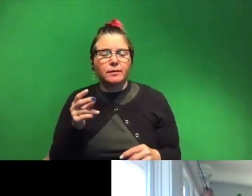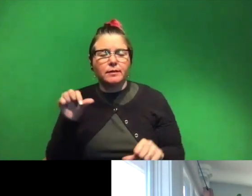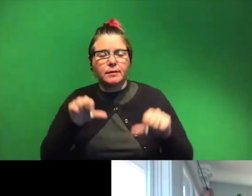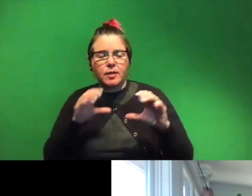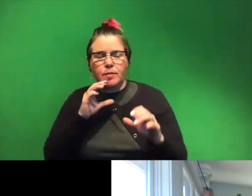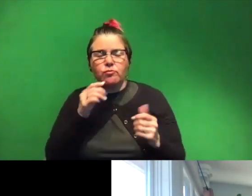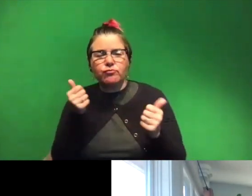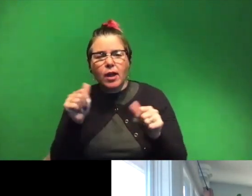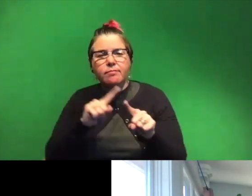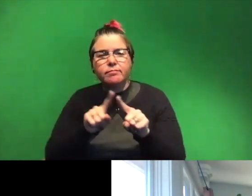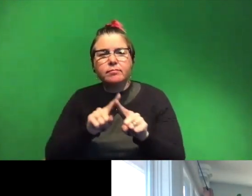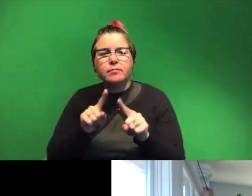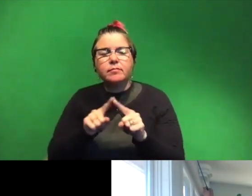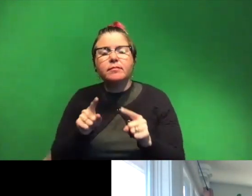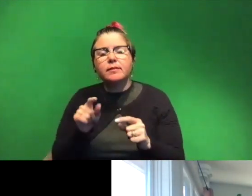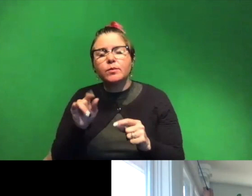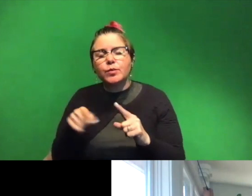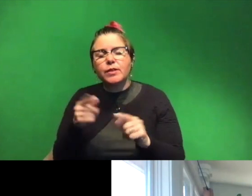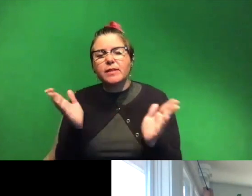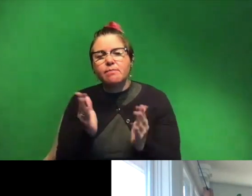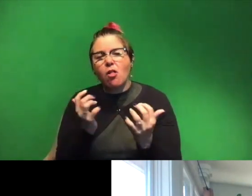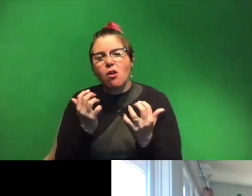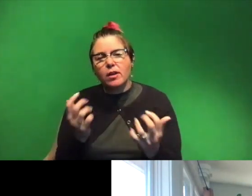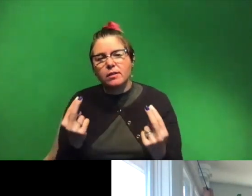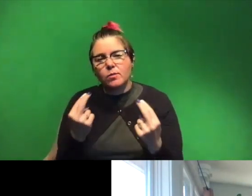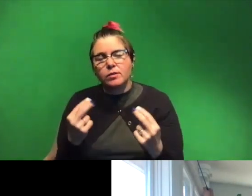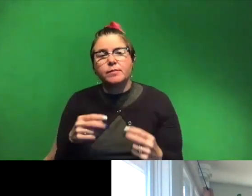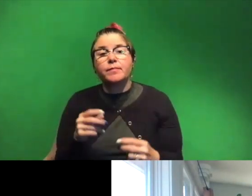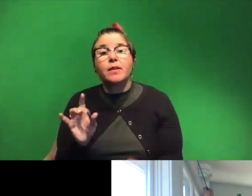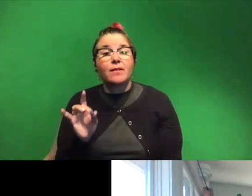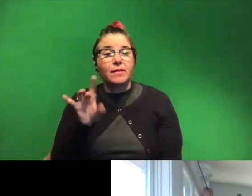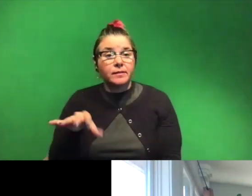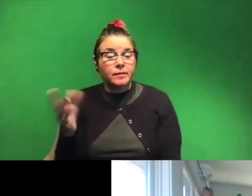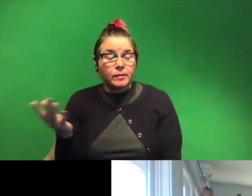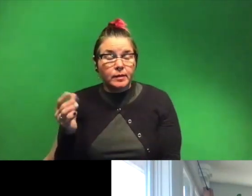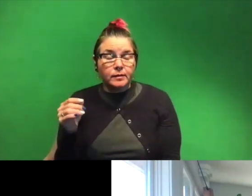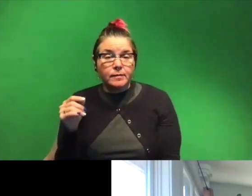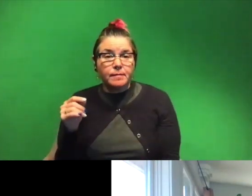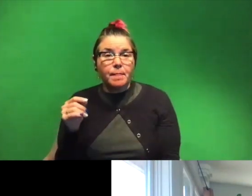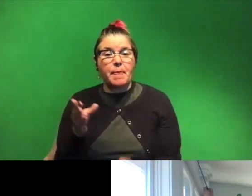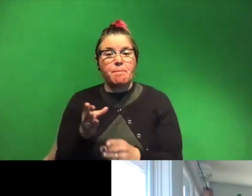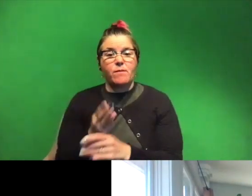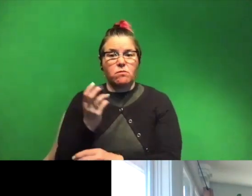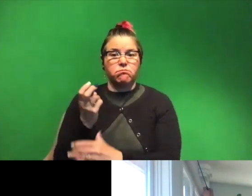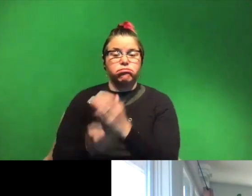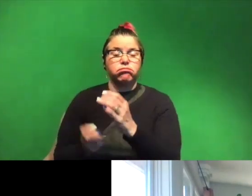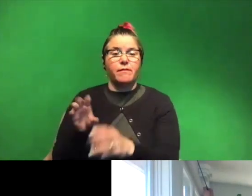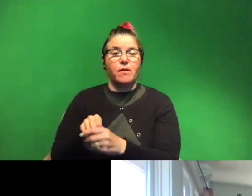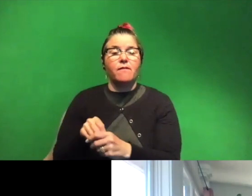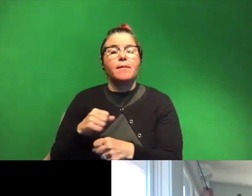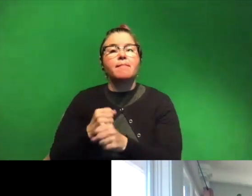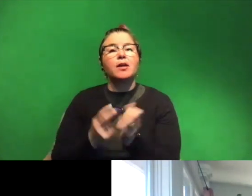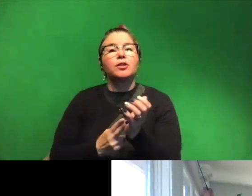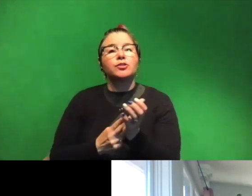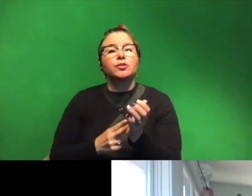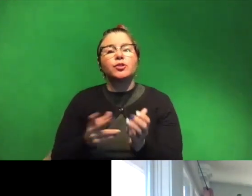try things out when your audience isn't huge. The one piece of advice that I'd give you before you really dive in is make sure you're